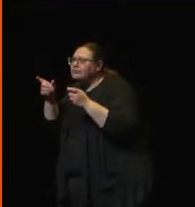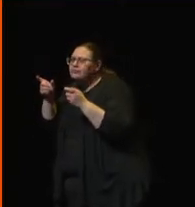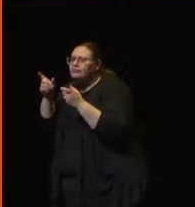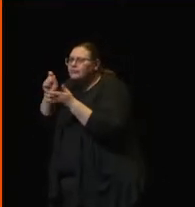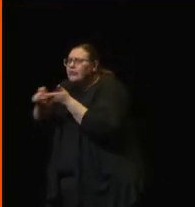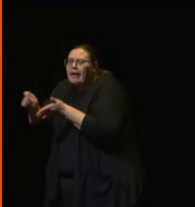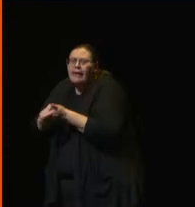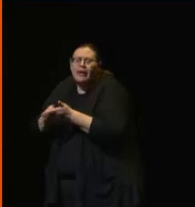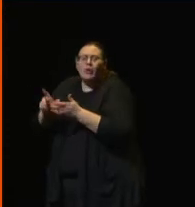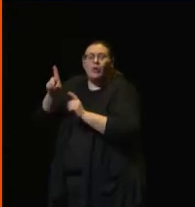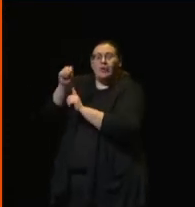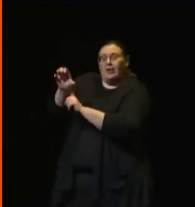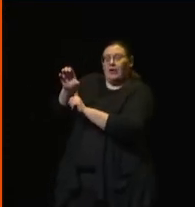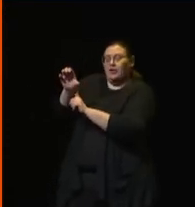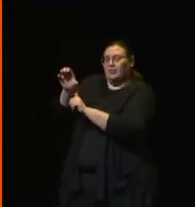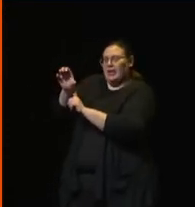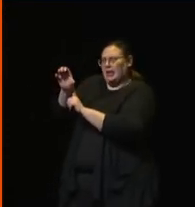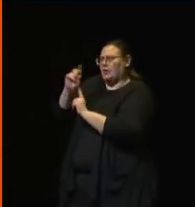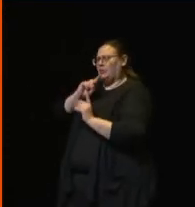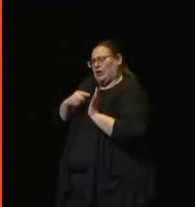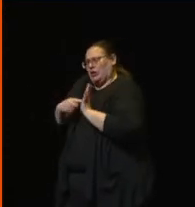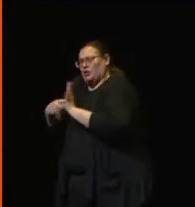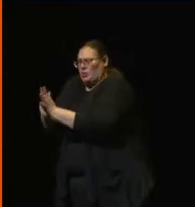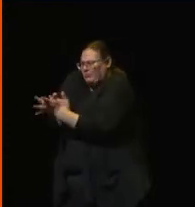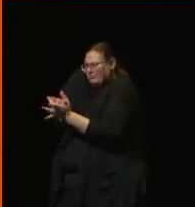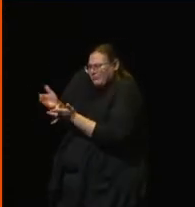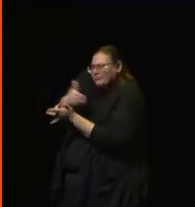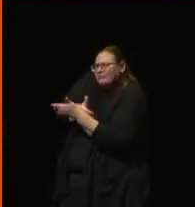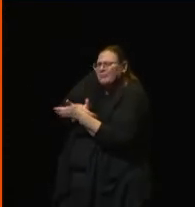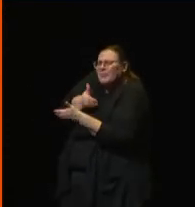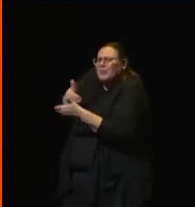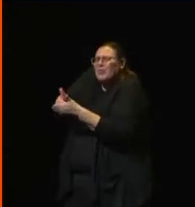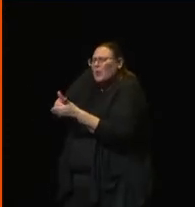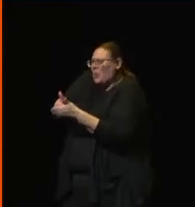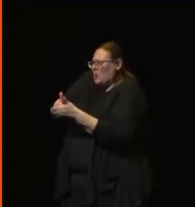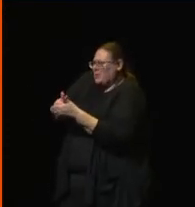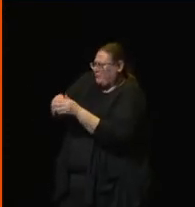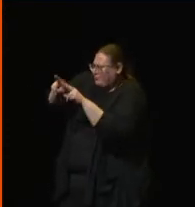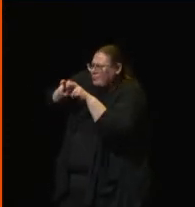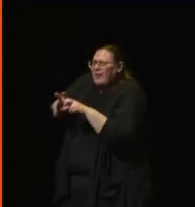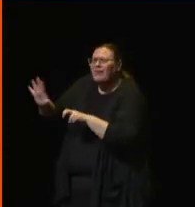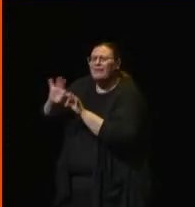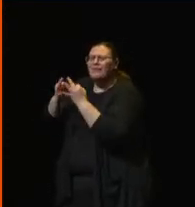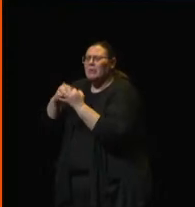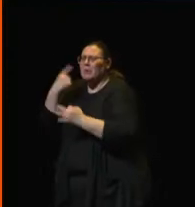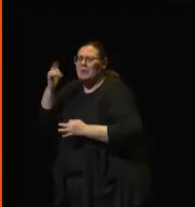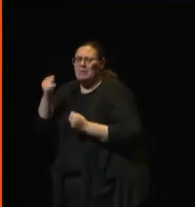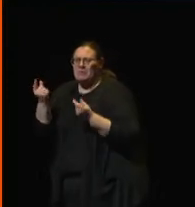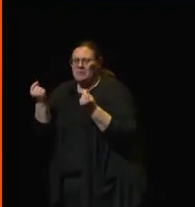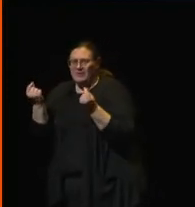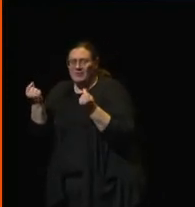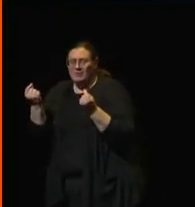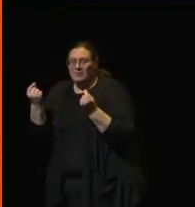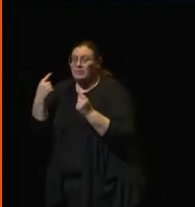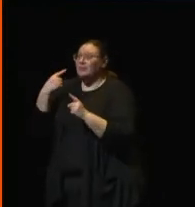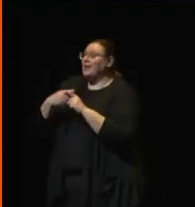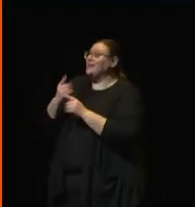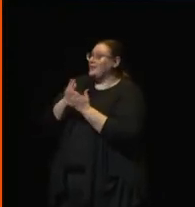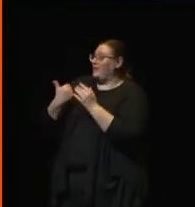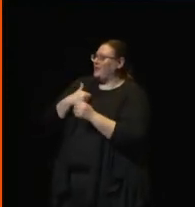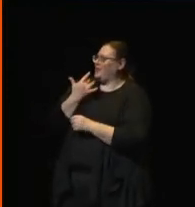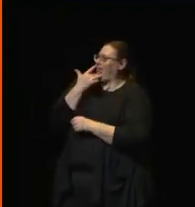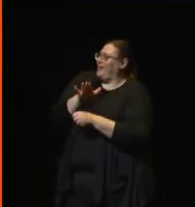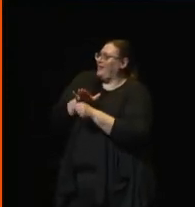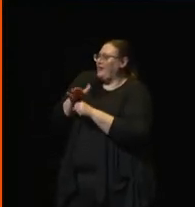documentary that gave an intimate look into his life with his family. but there were also those of us lucky enough to